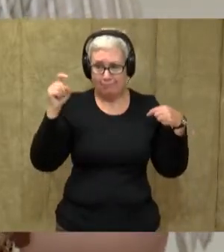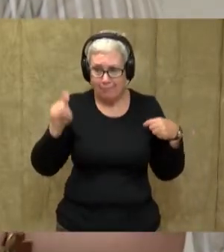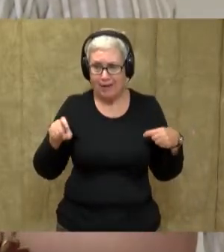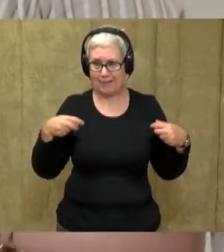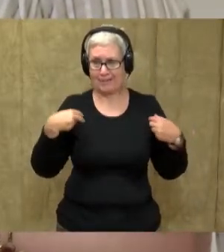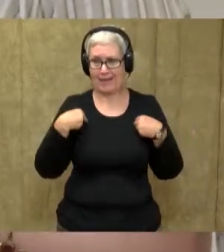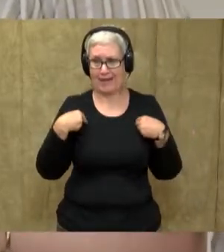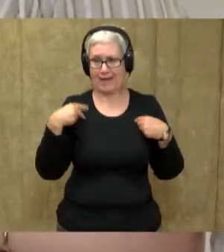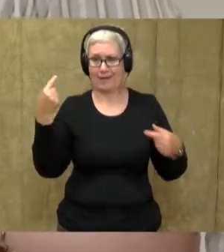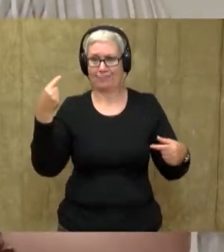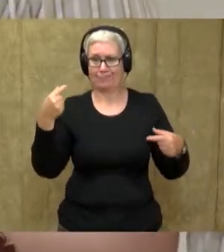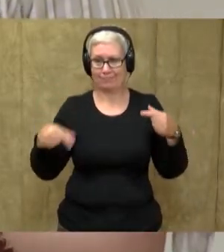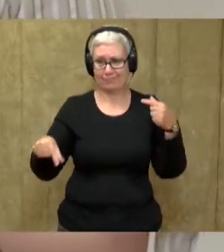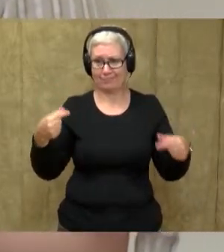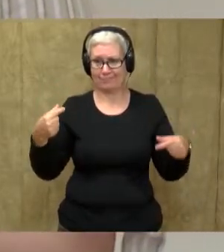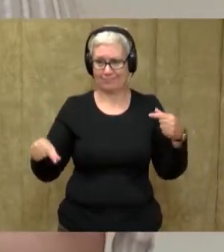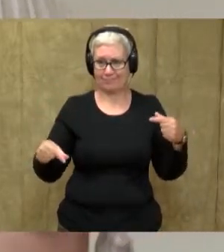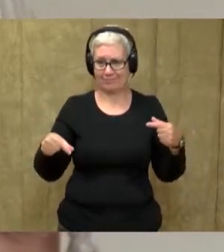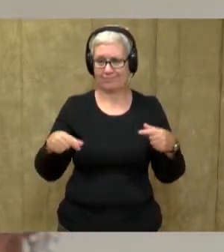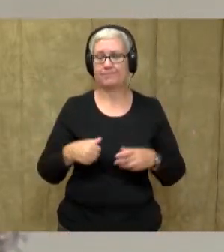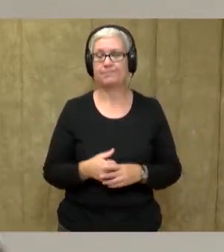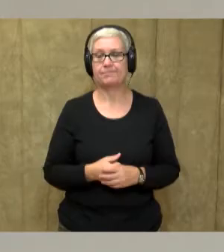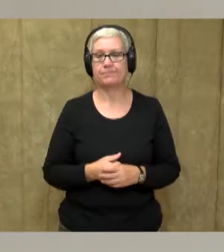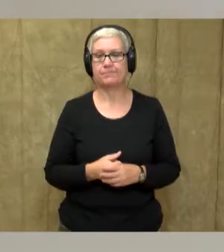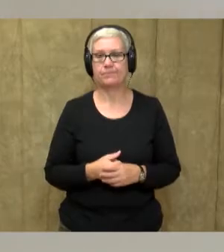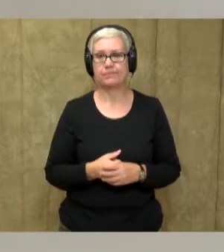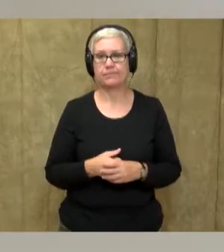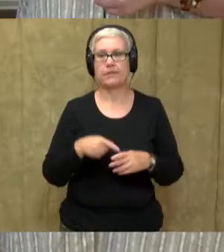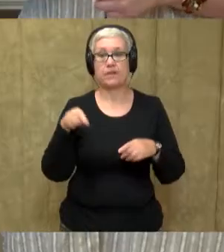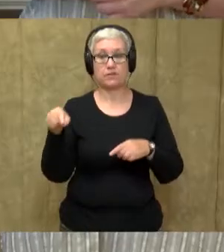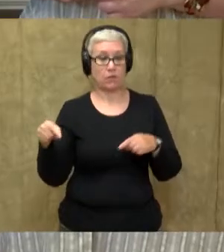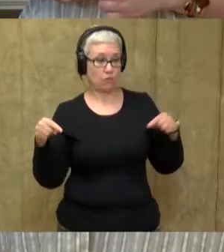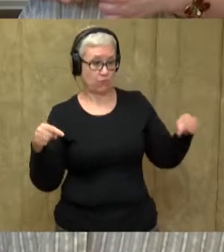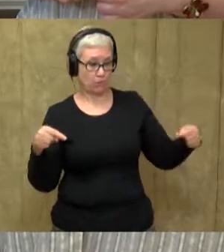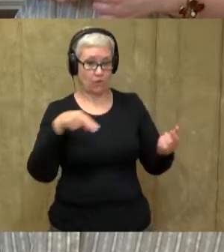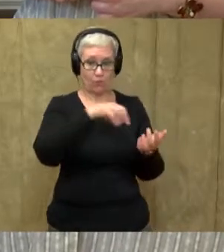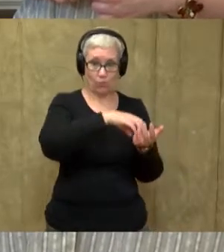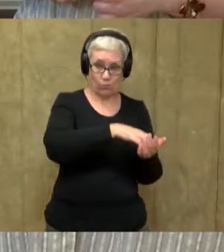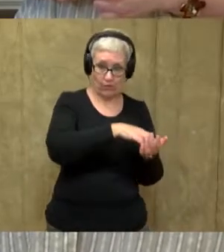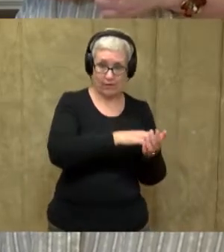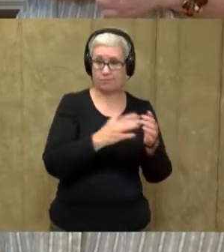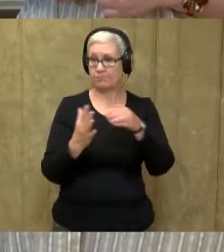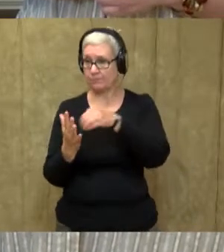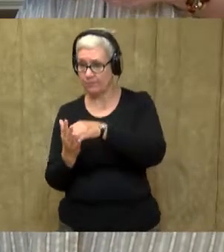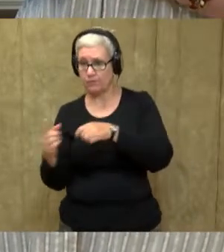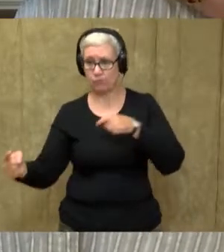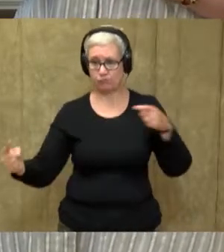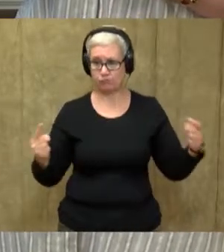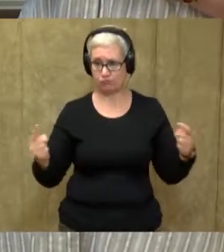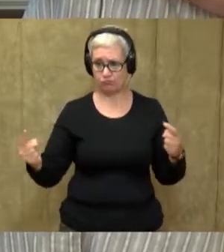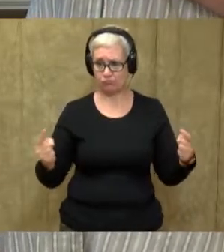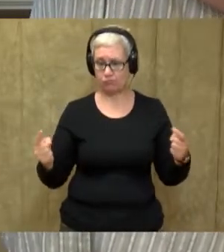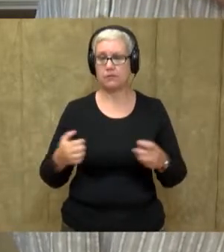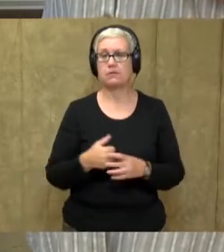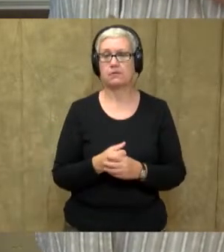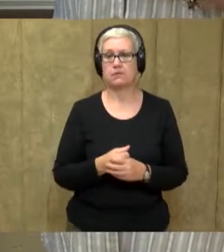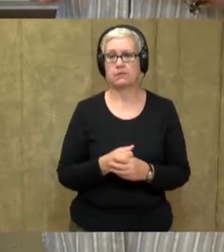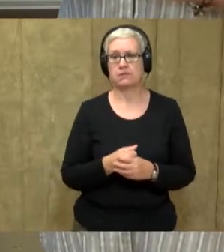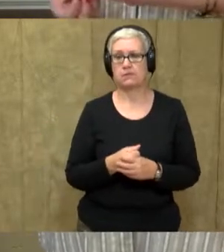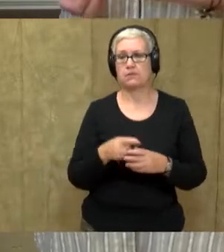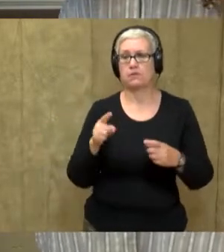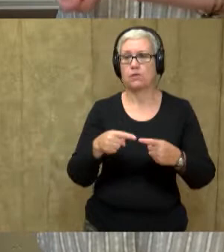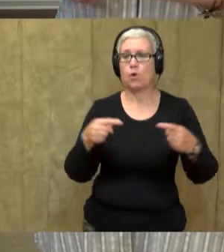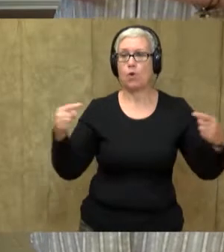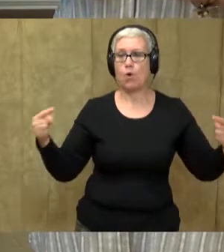rebuttal, showing the weakness in what that counterclaim is. Okay, whatever it is that